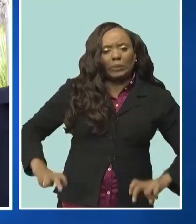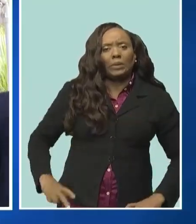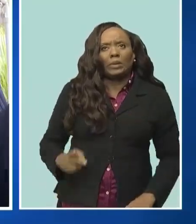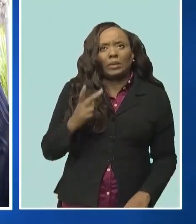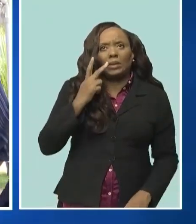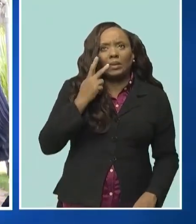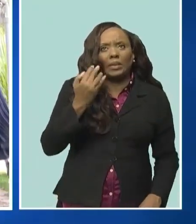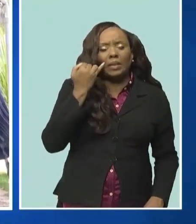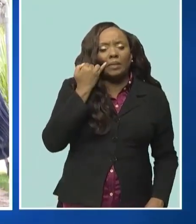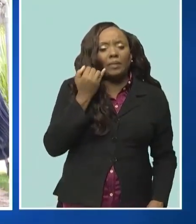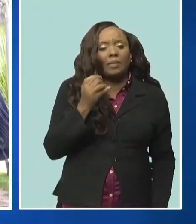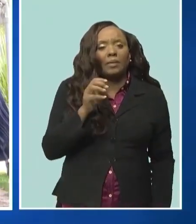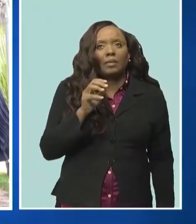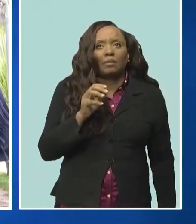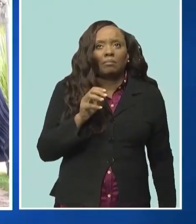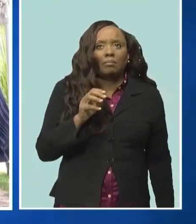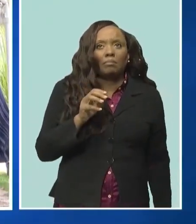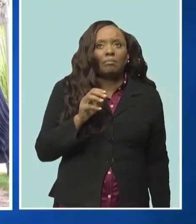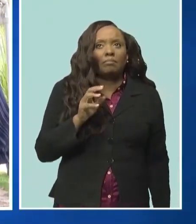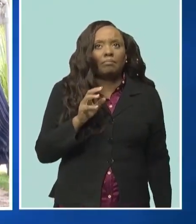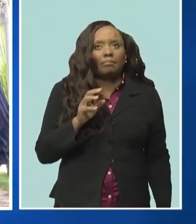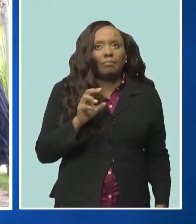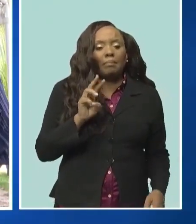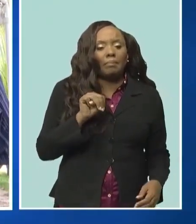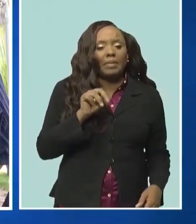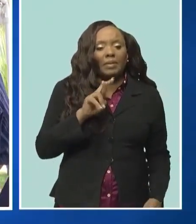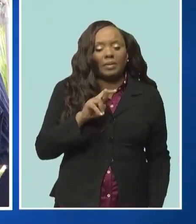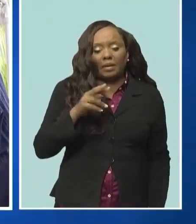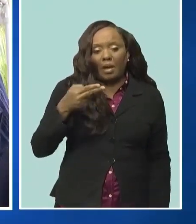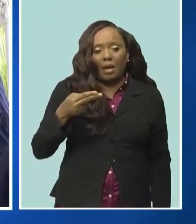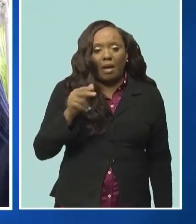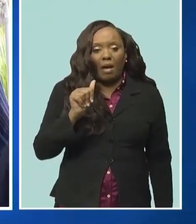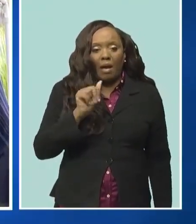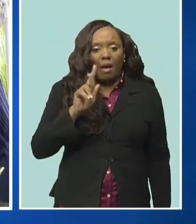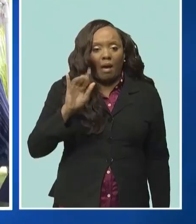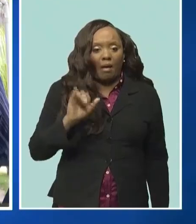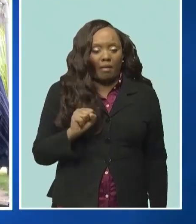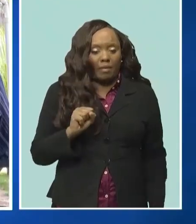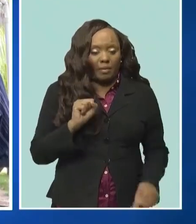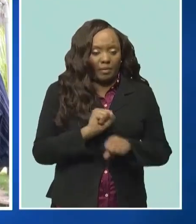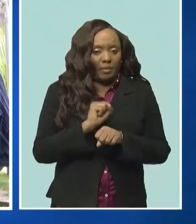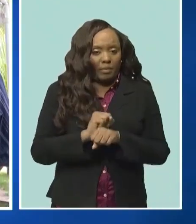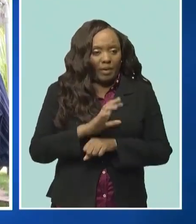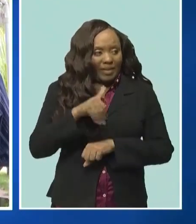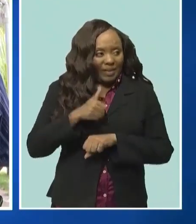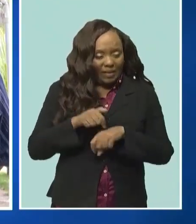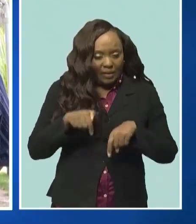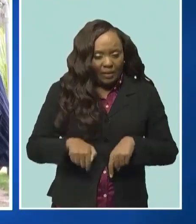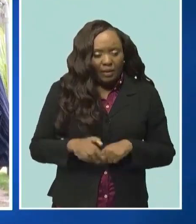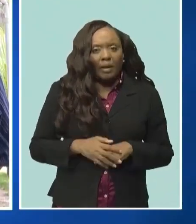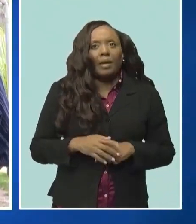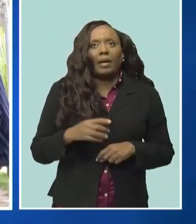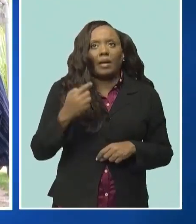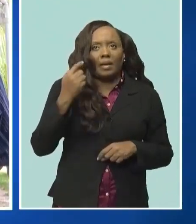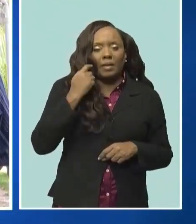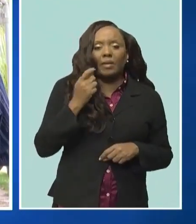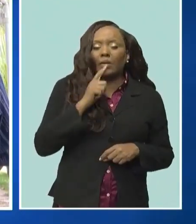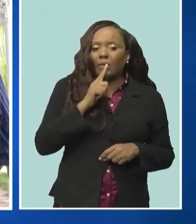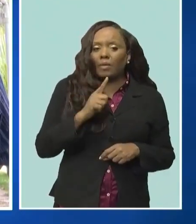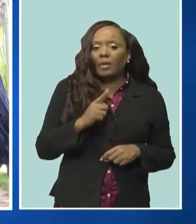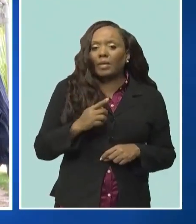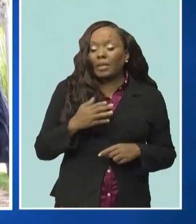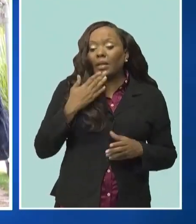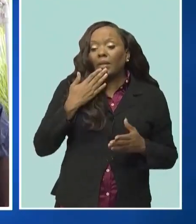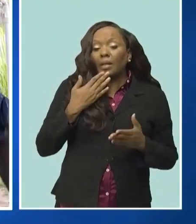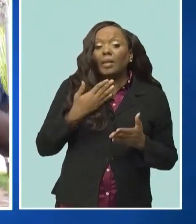Mr. Kimar to be able to operate here, Mr. Harris. I think that is very big of him to be able to